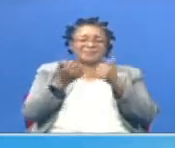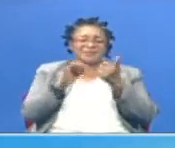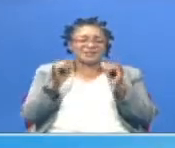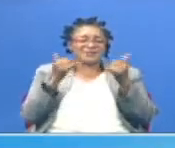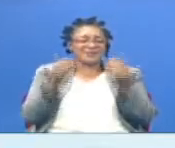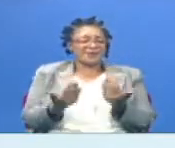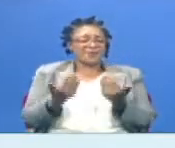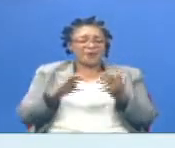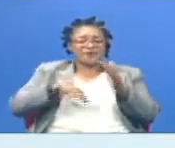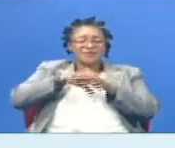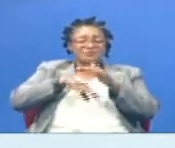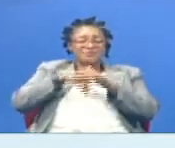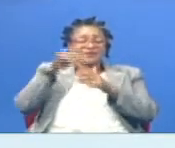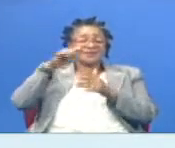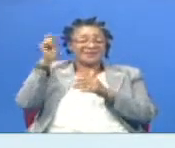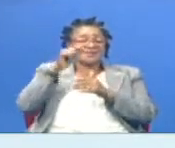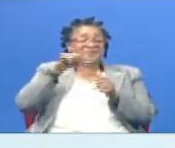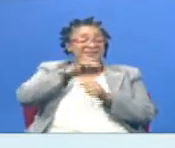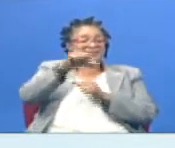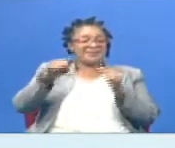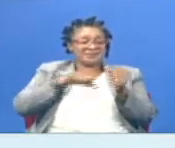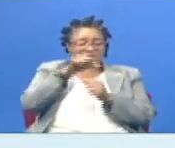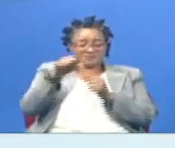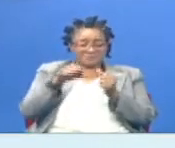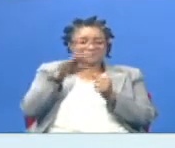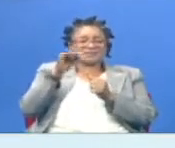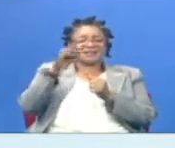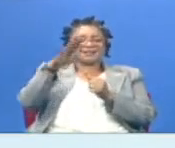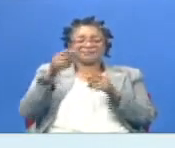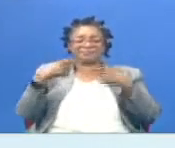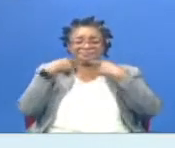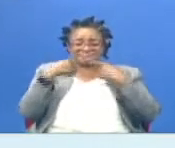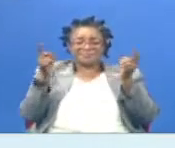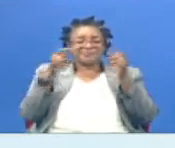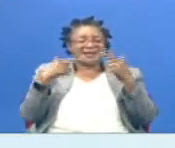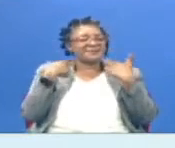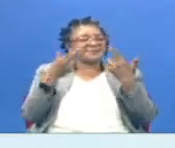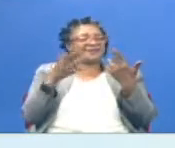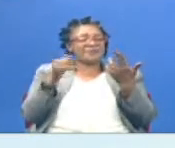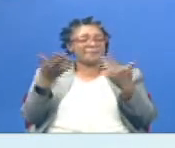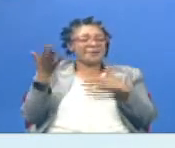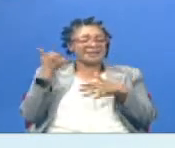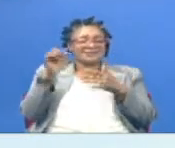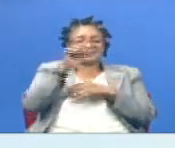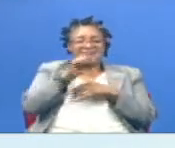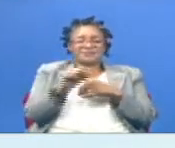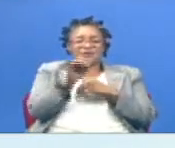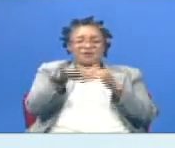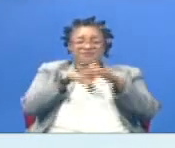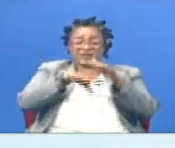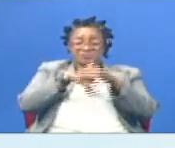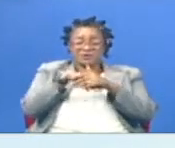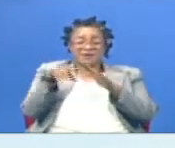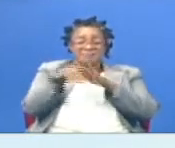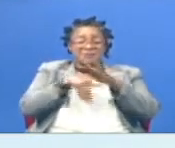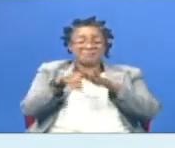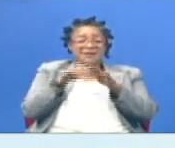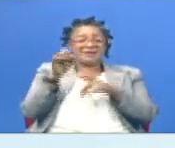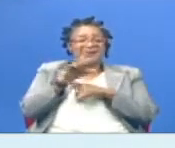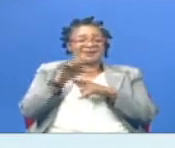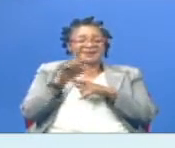Football Kenya Federation National Executive Committee has announced that the results from last season's Football Kenya Premier League, that's